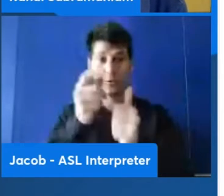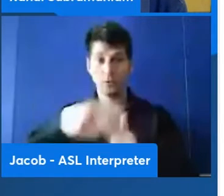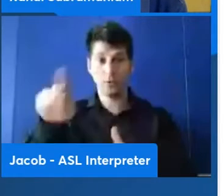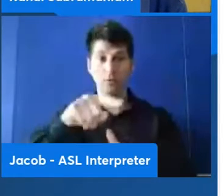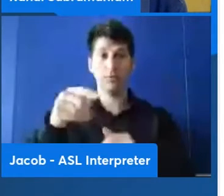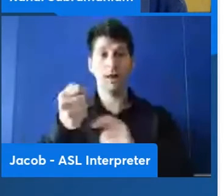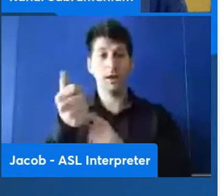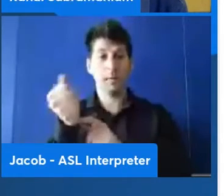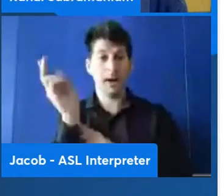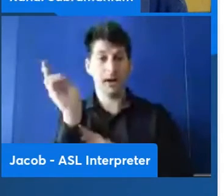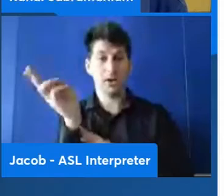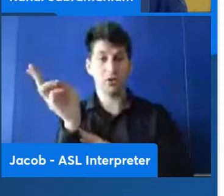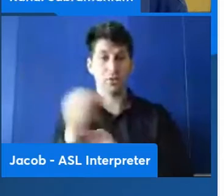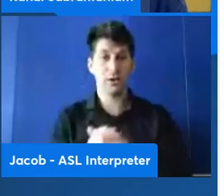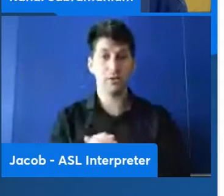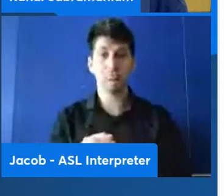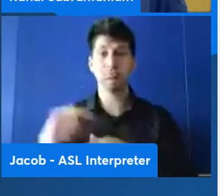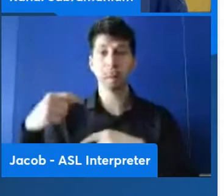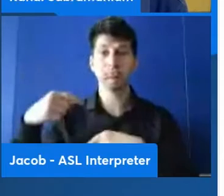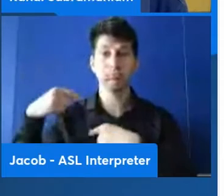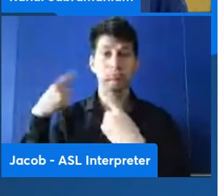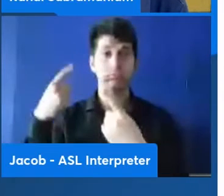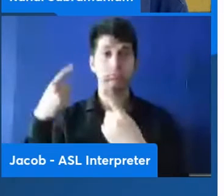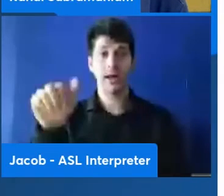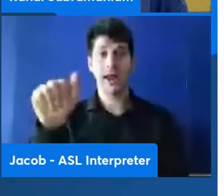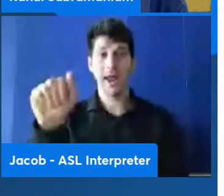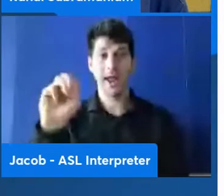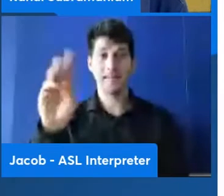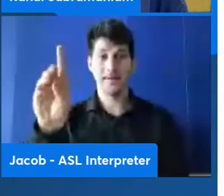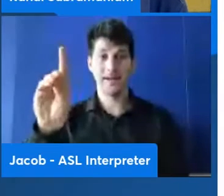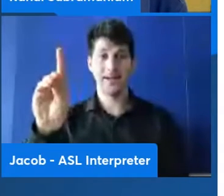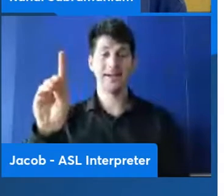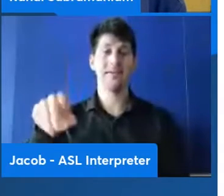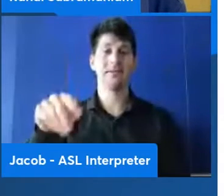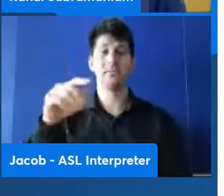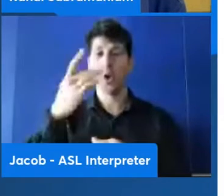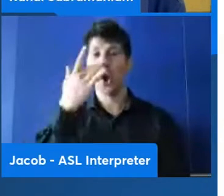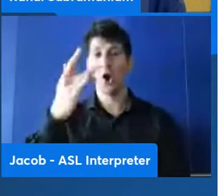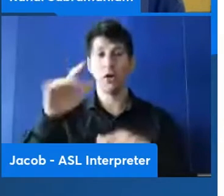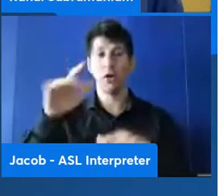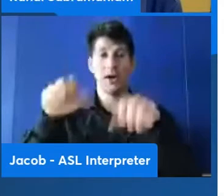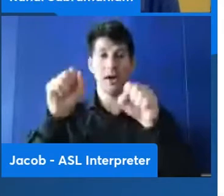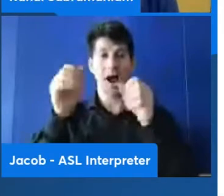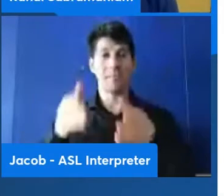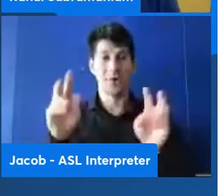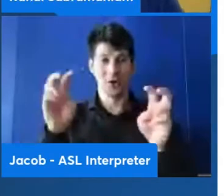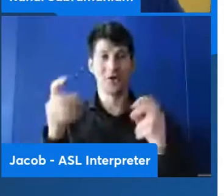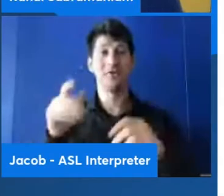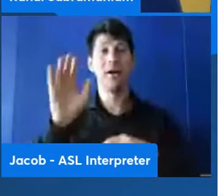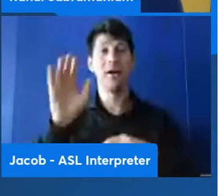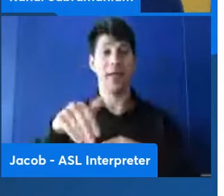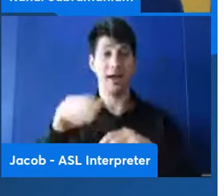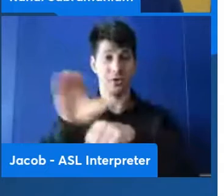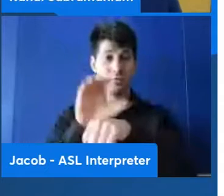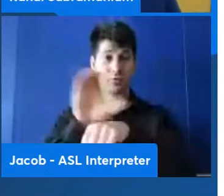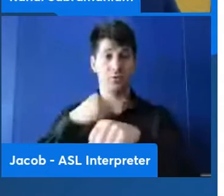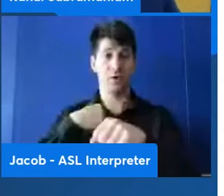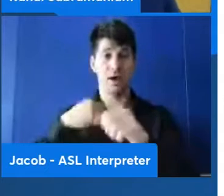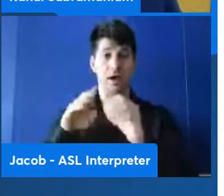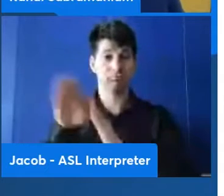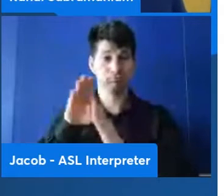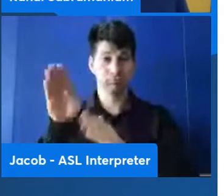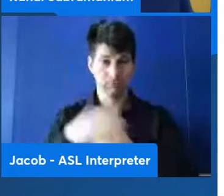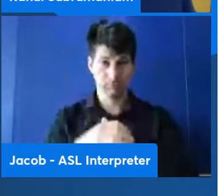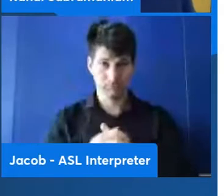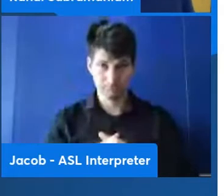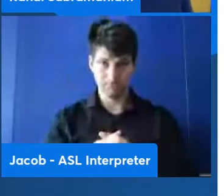history. So I was an AMD early adopter, and this build, let me see here. But